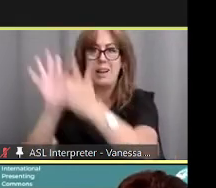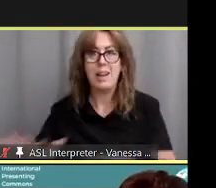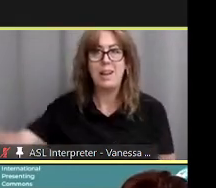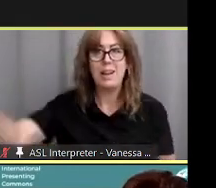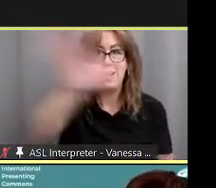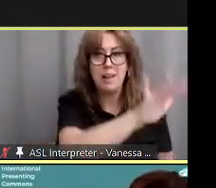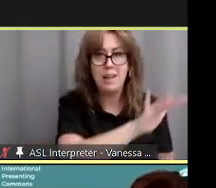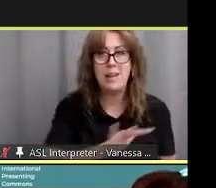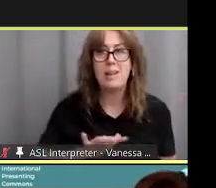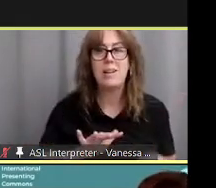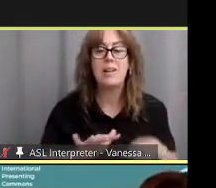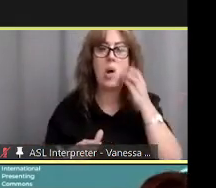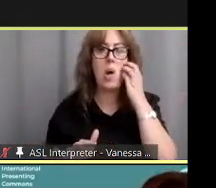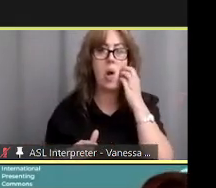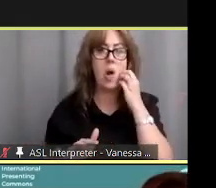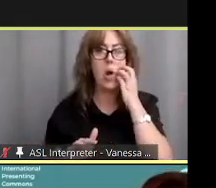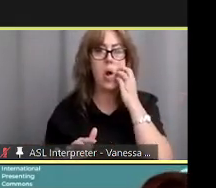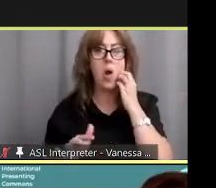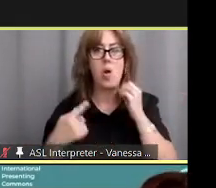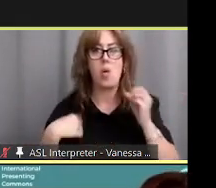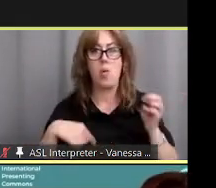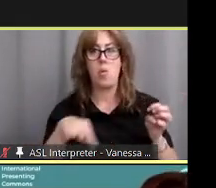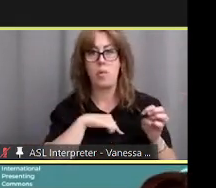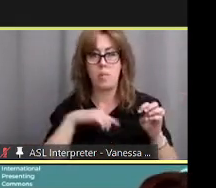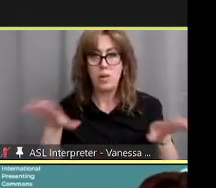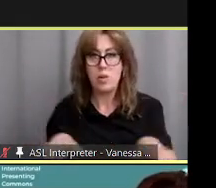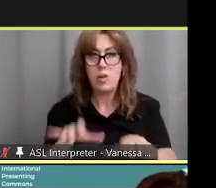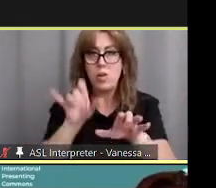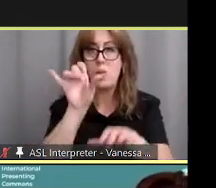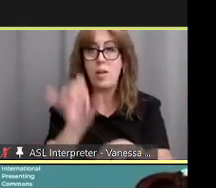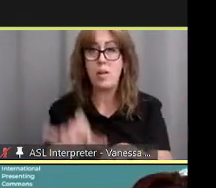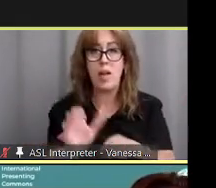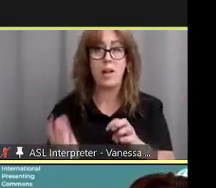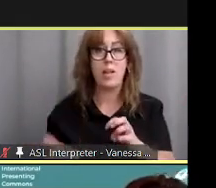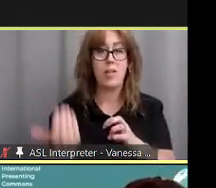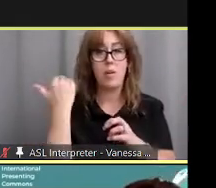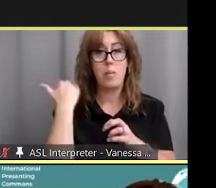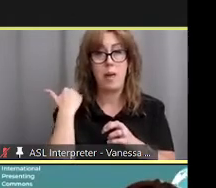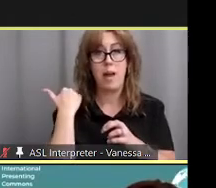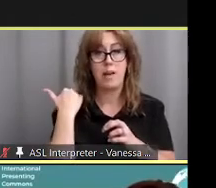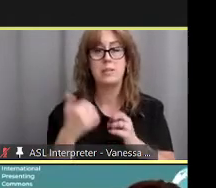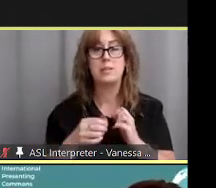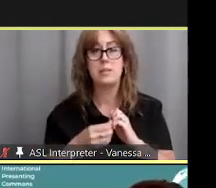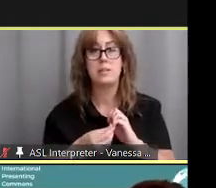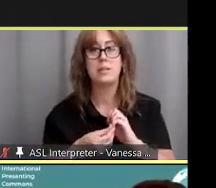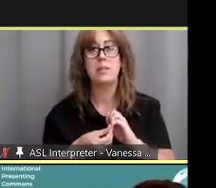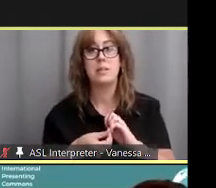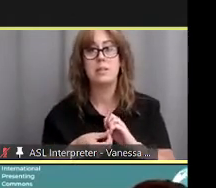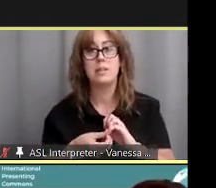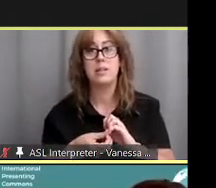doing in the past. And now I feel that we just need